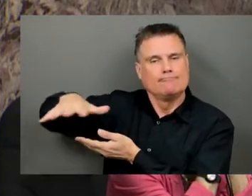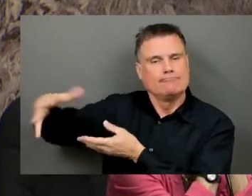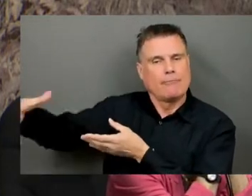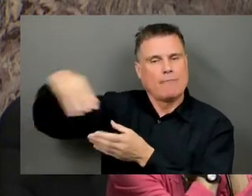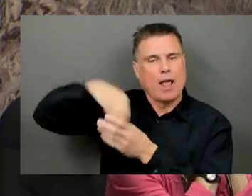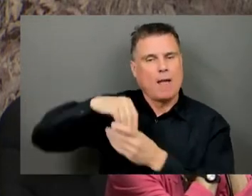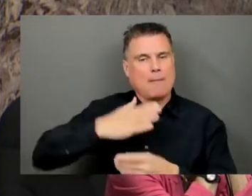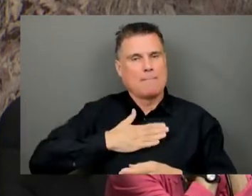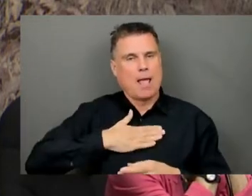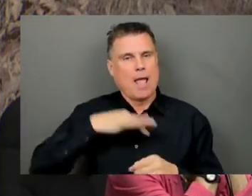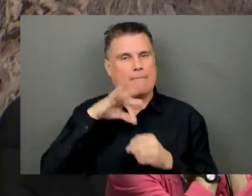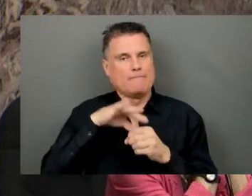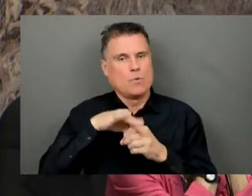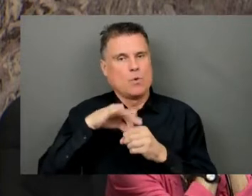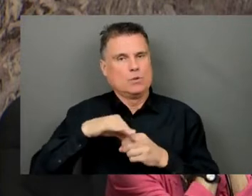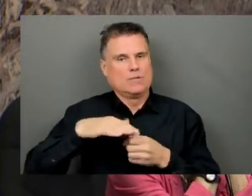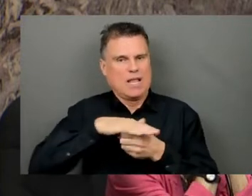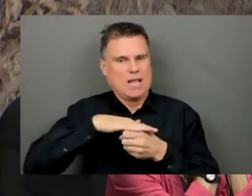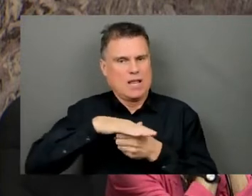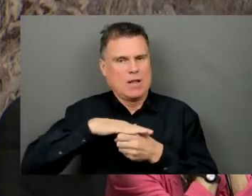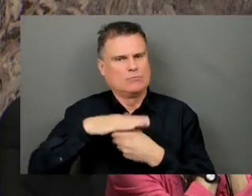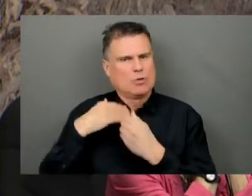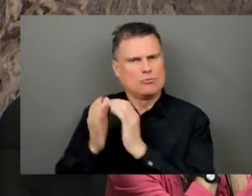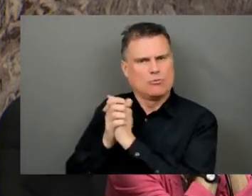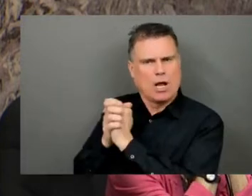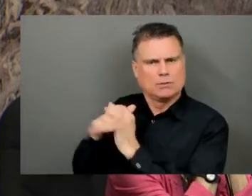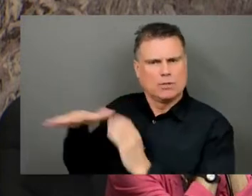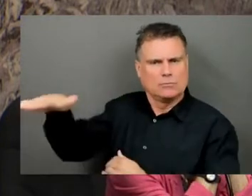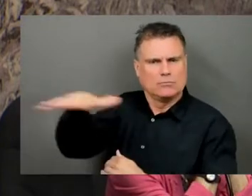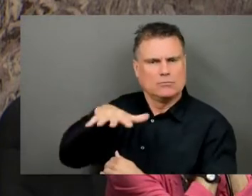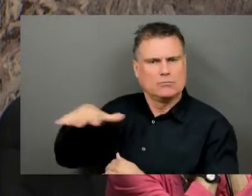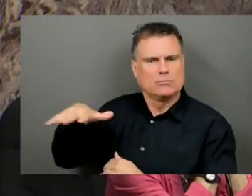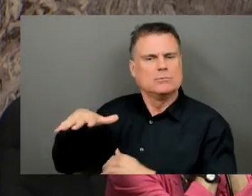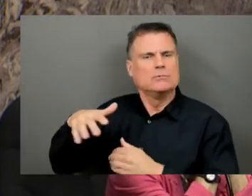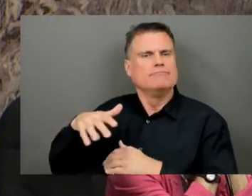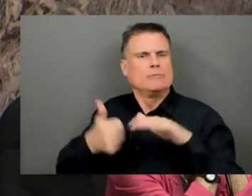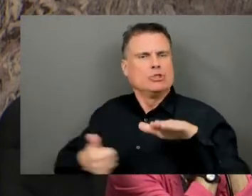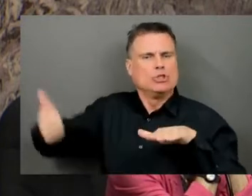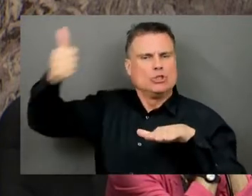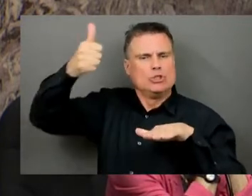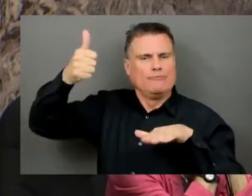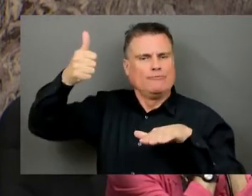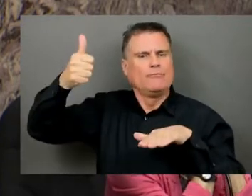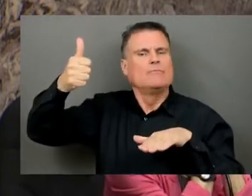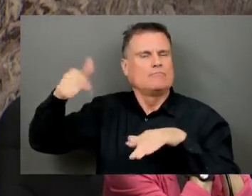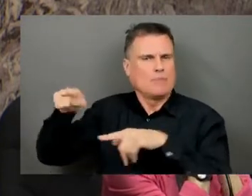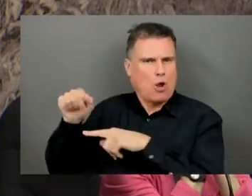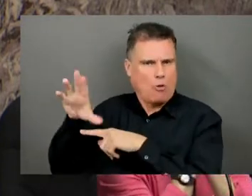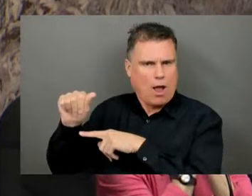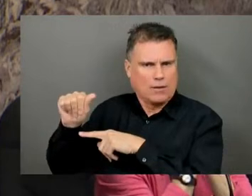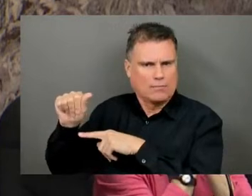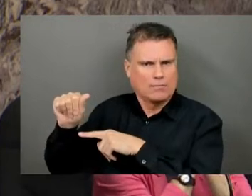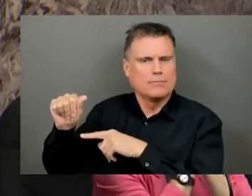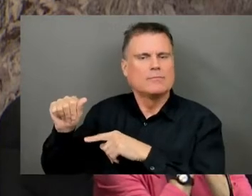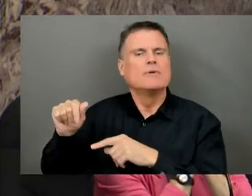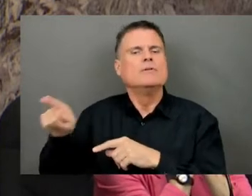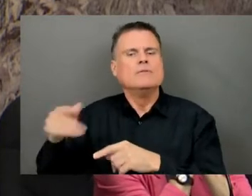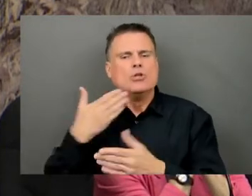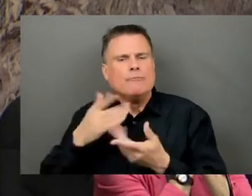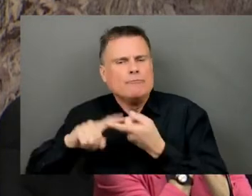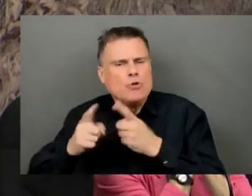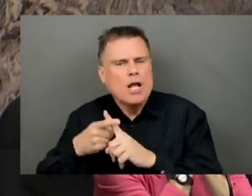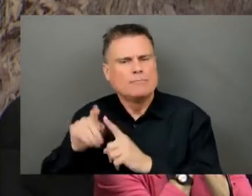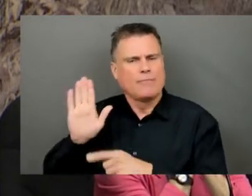to Chief Laura Cassidy, my good friend Bryce Williams, and all of their executive council. So please, everyone, congratulations